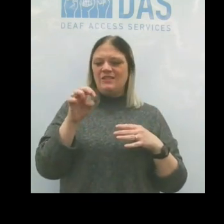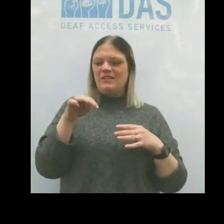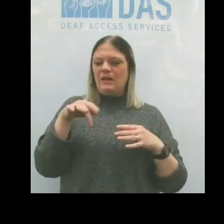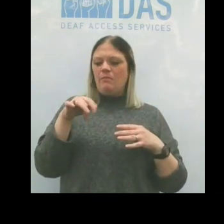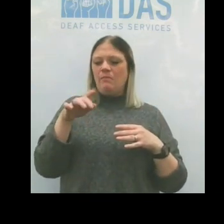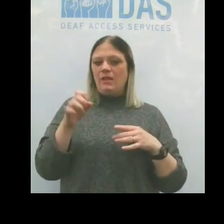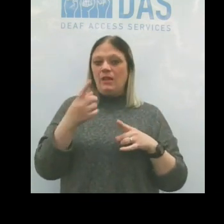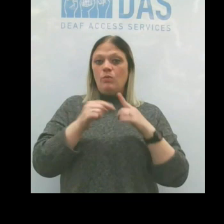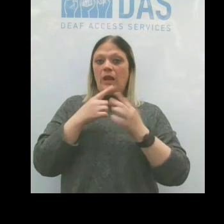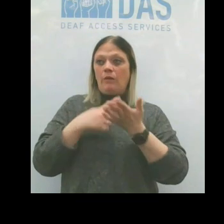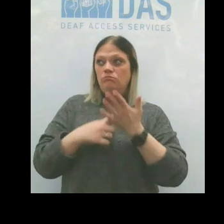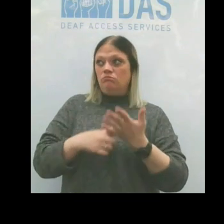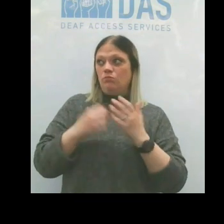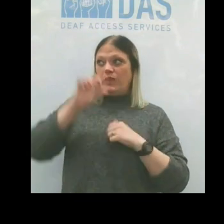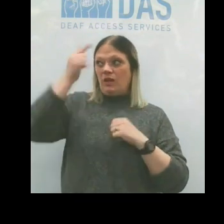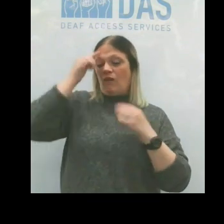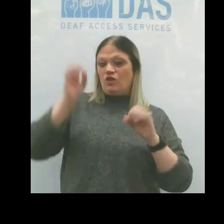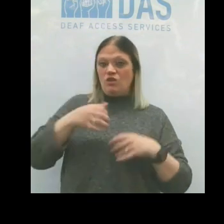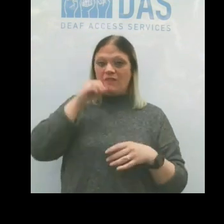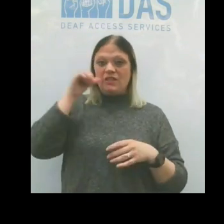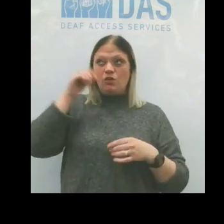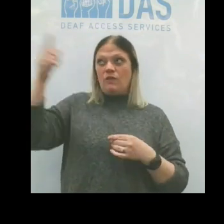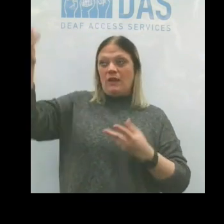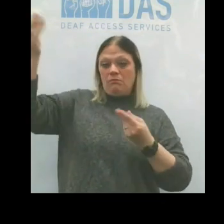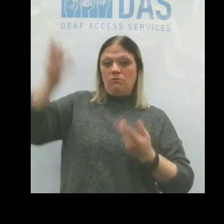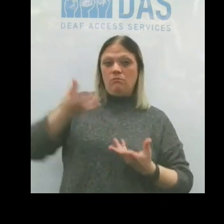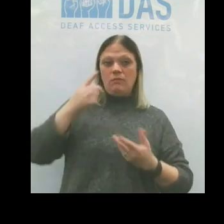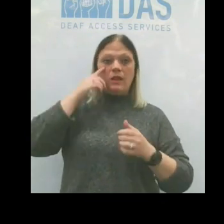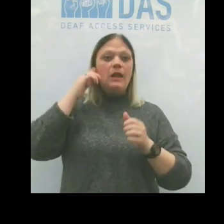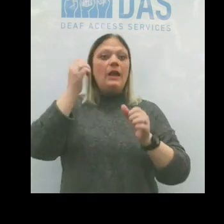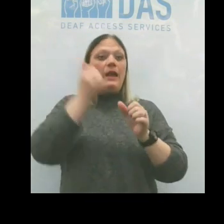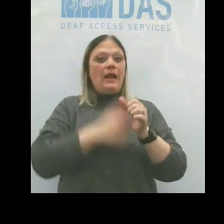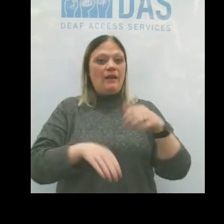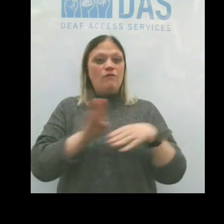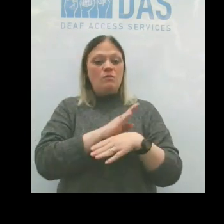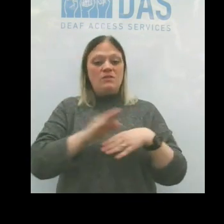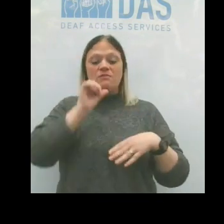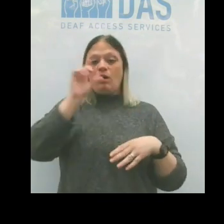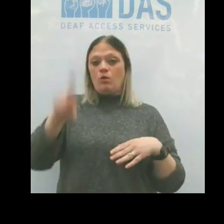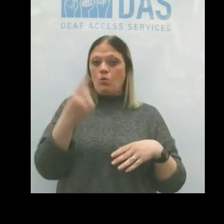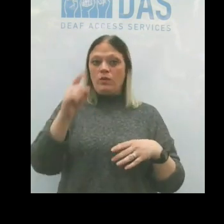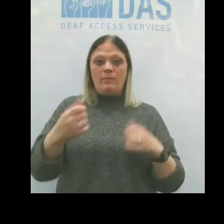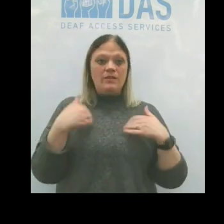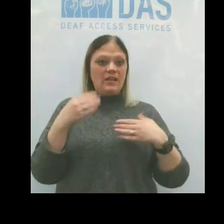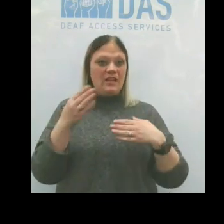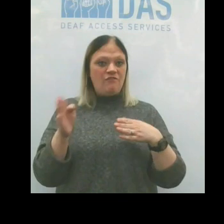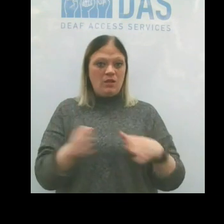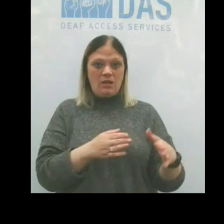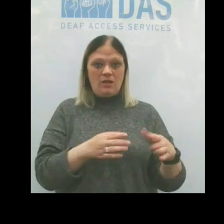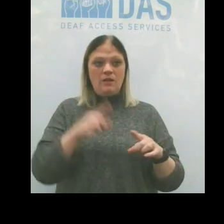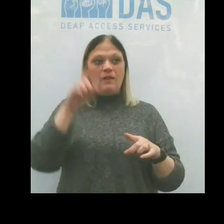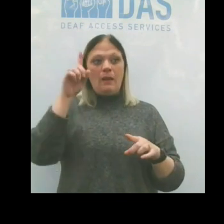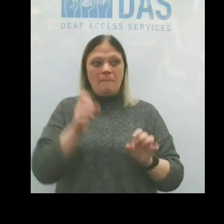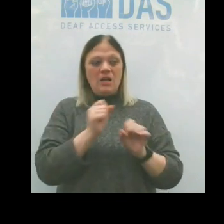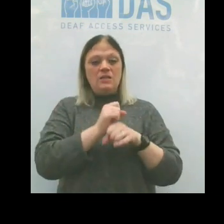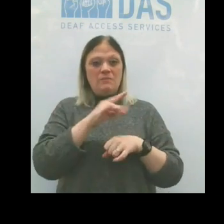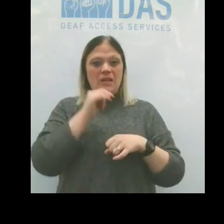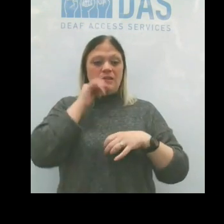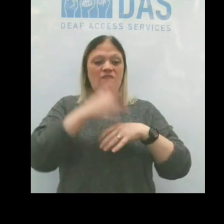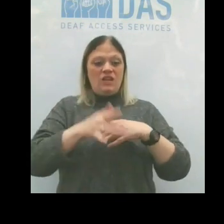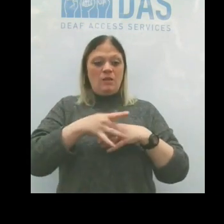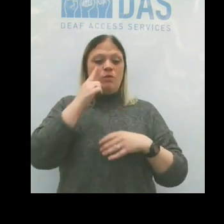with the governor's office, they informed us that every business not only has to have the plan, they have to make it available for